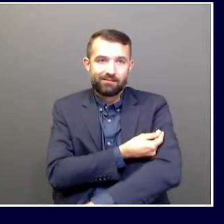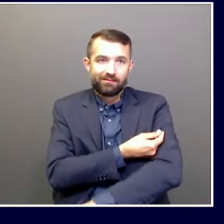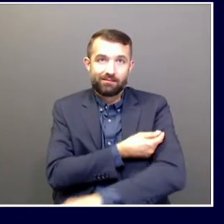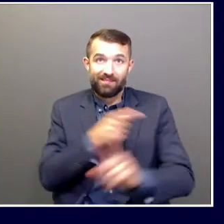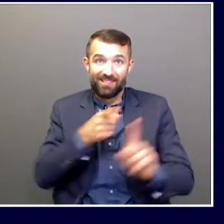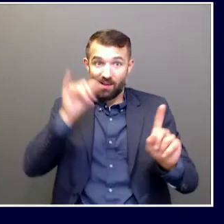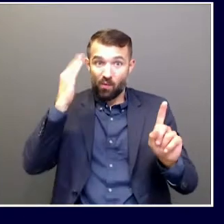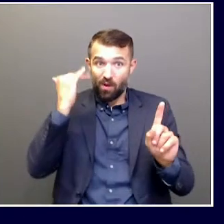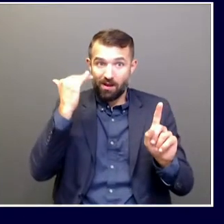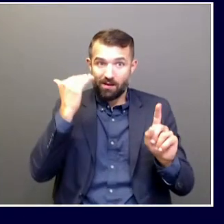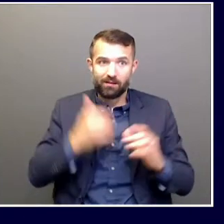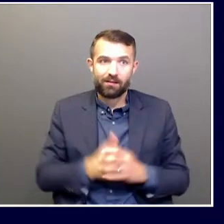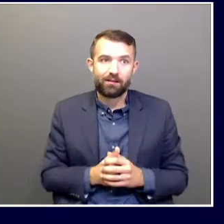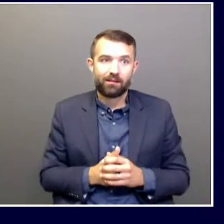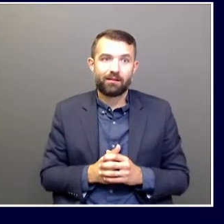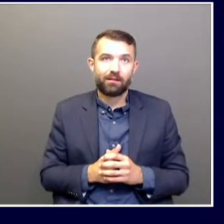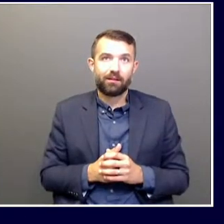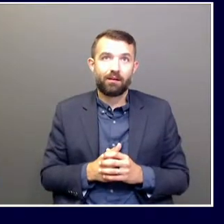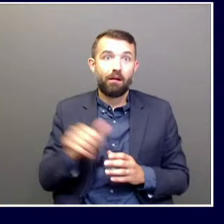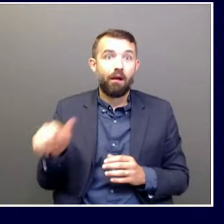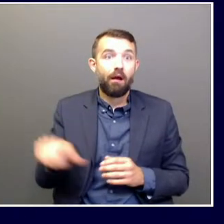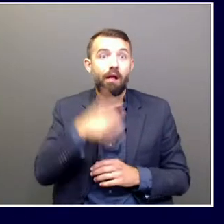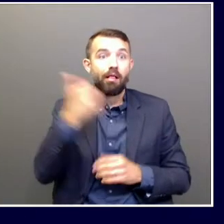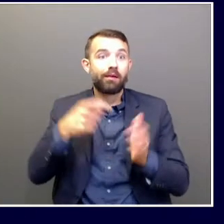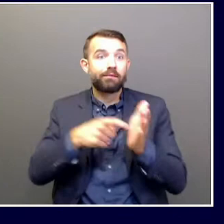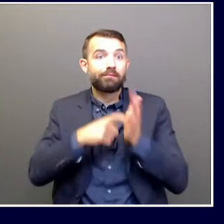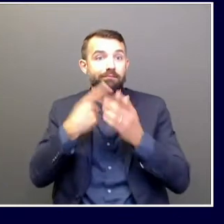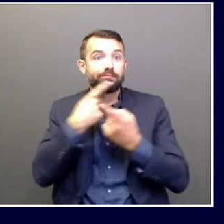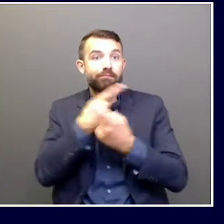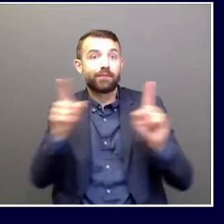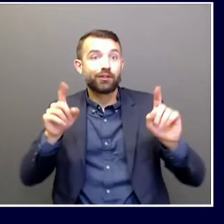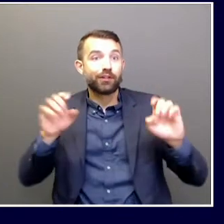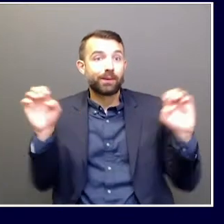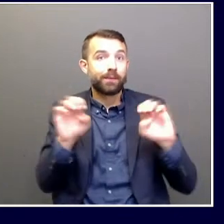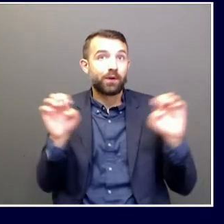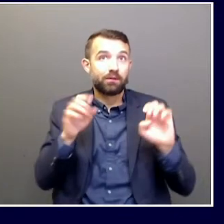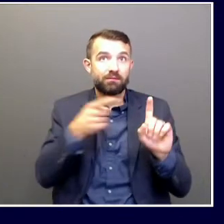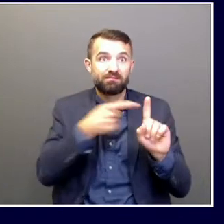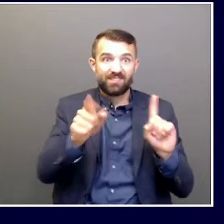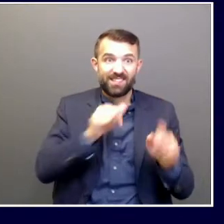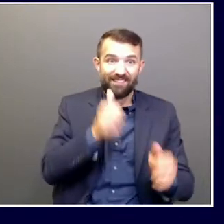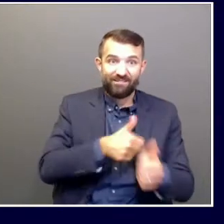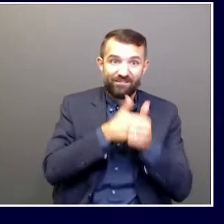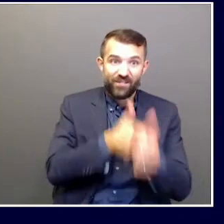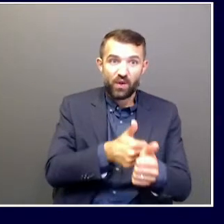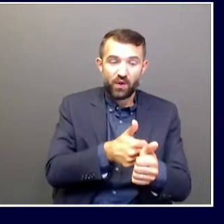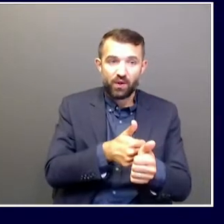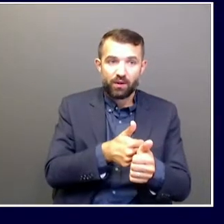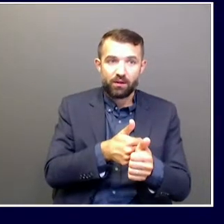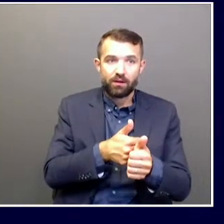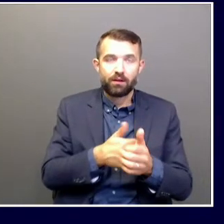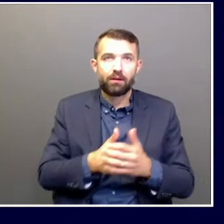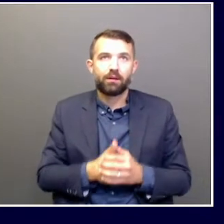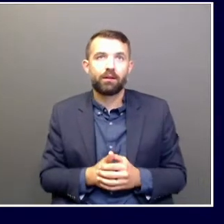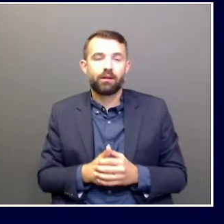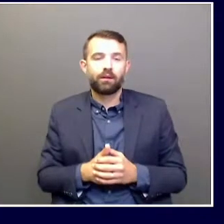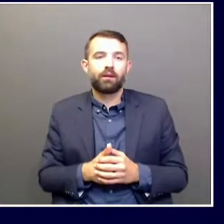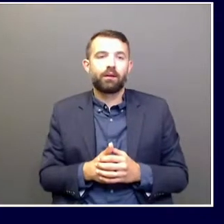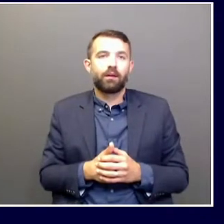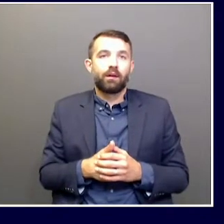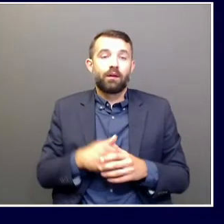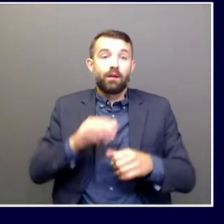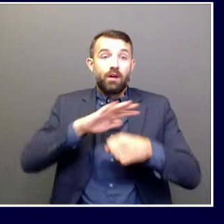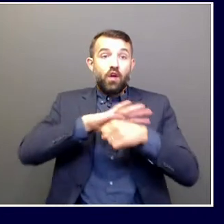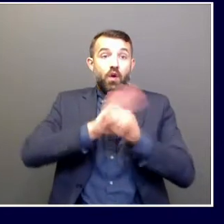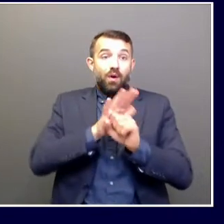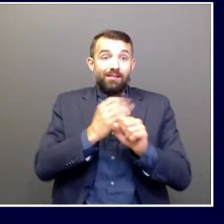follow the other requirements of a state of emergency as well? Amy, There's this Delta variant. I don't know if